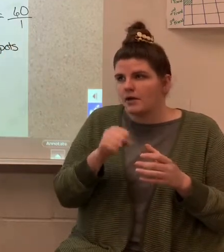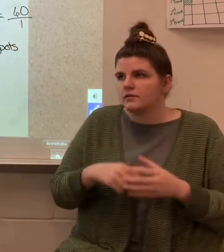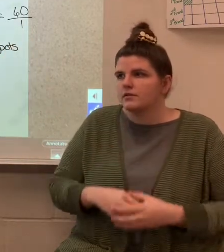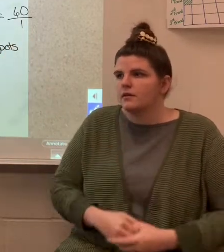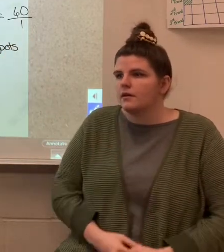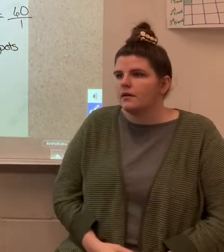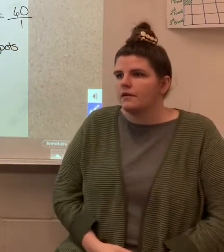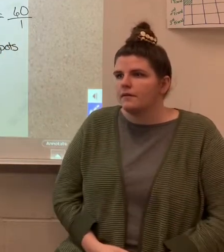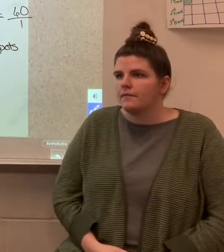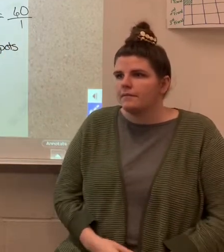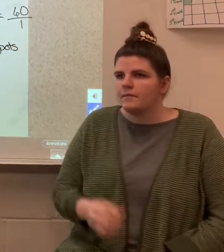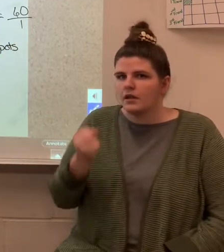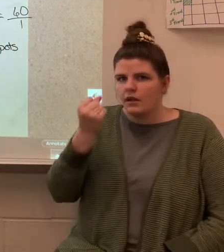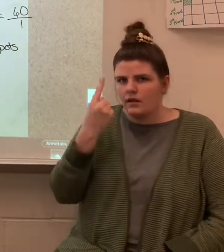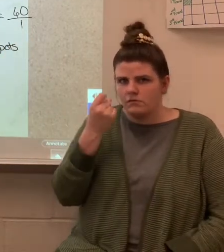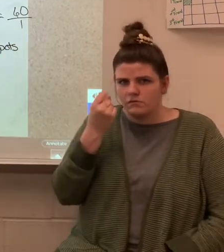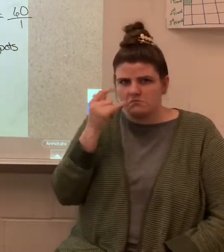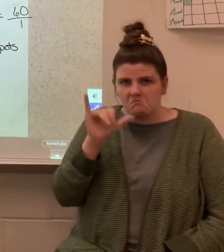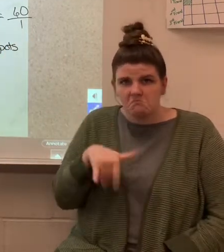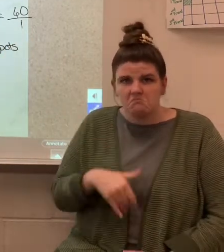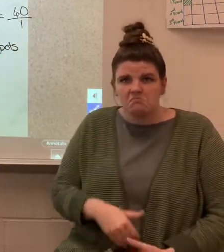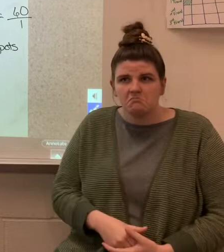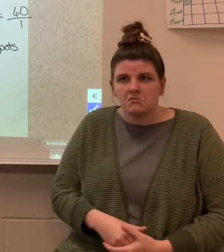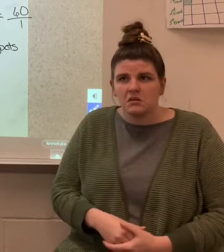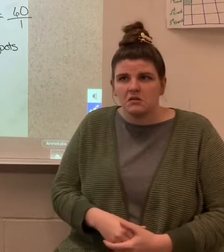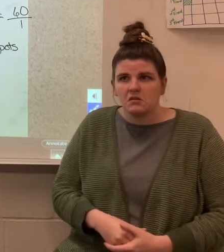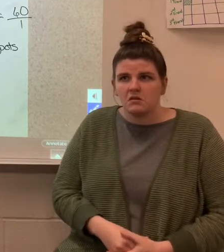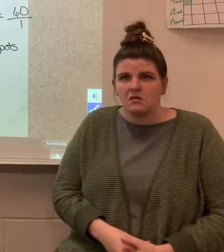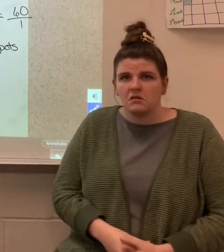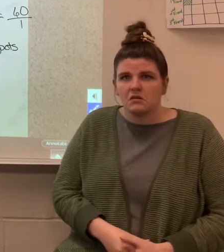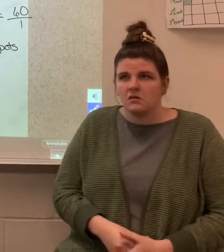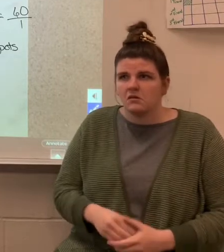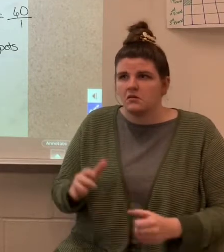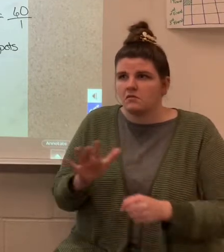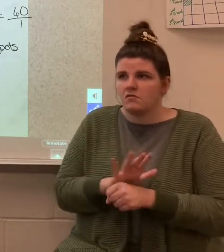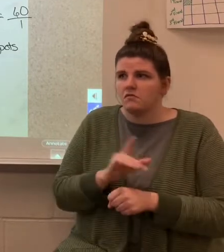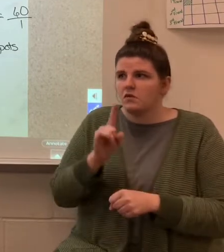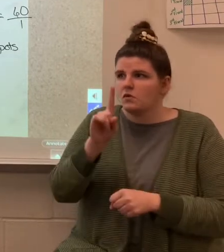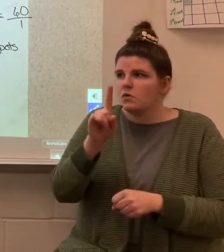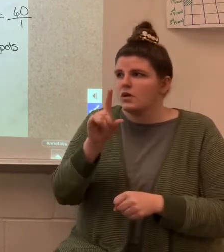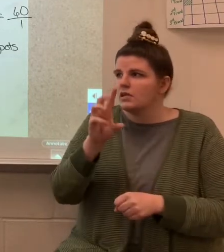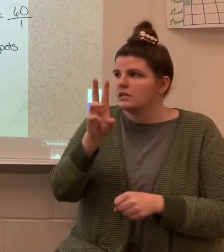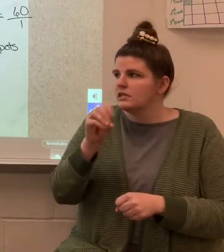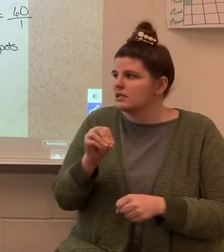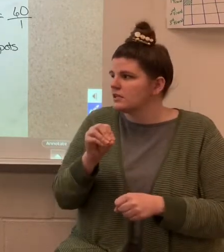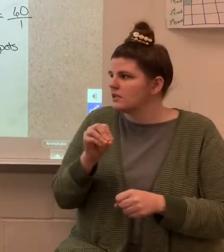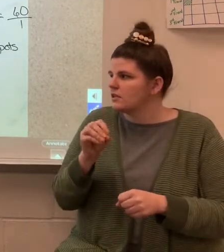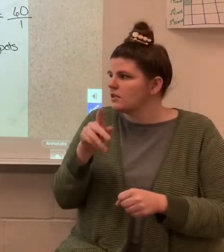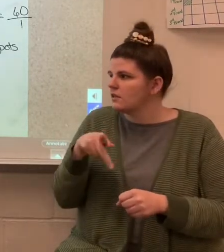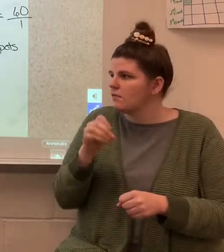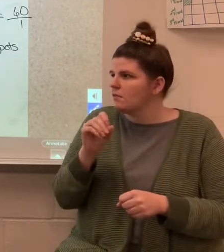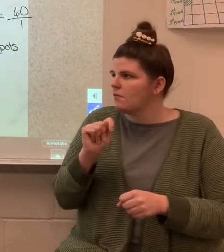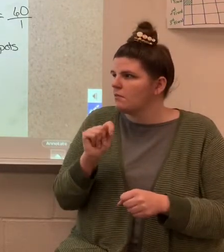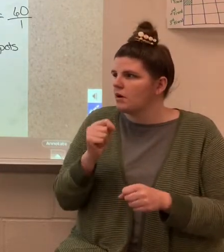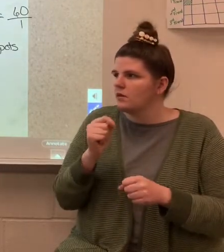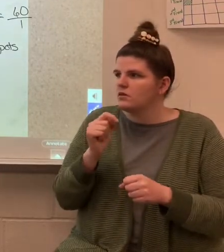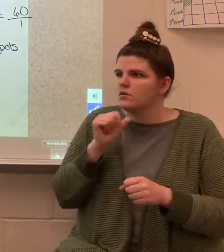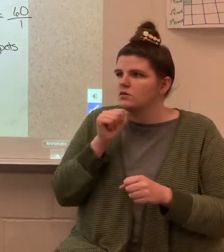Okay, and that makes sense. To say that he can fill 1/60th of a pot would not make sense.